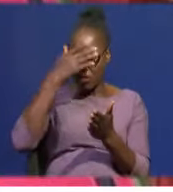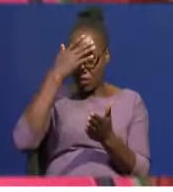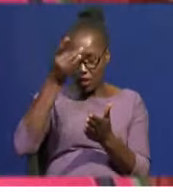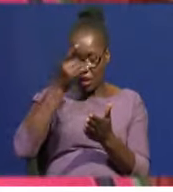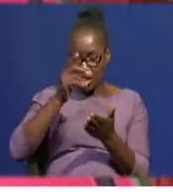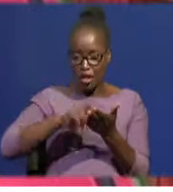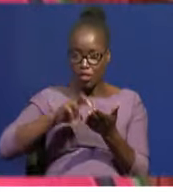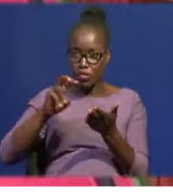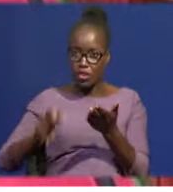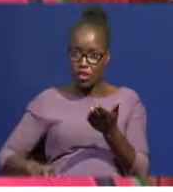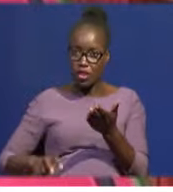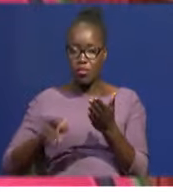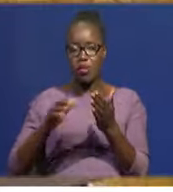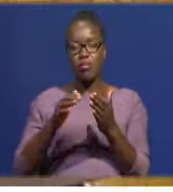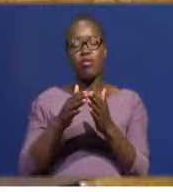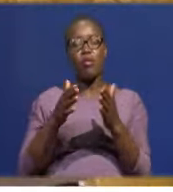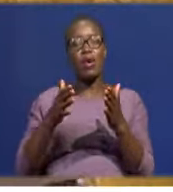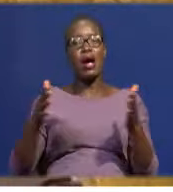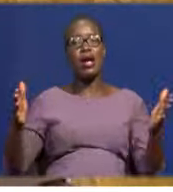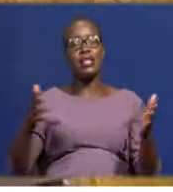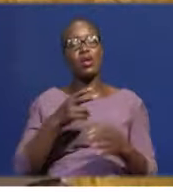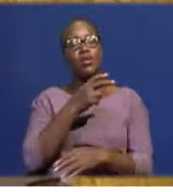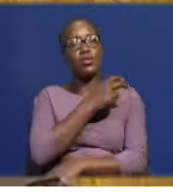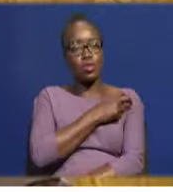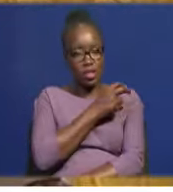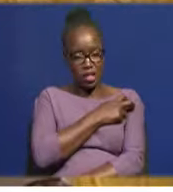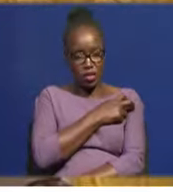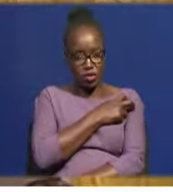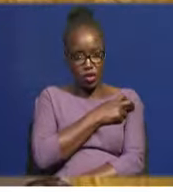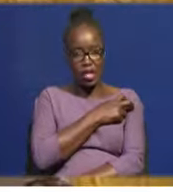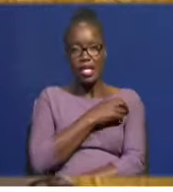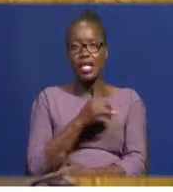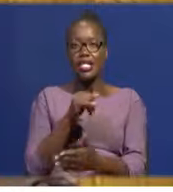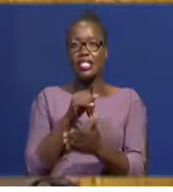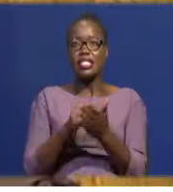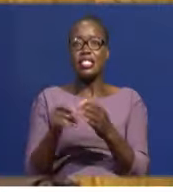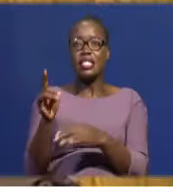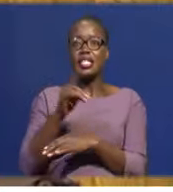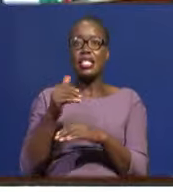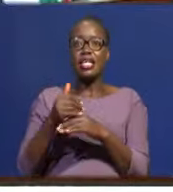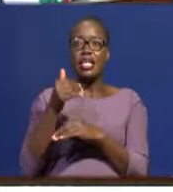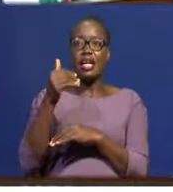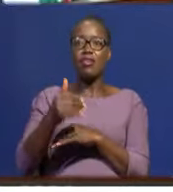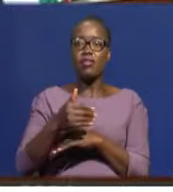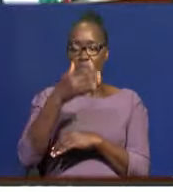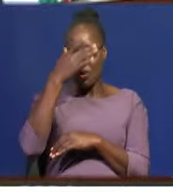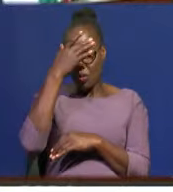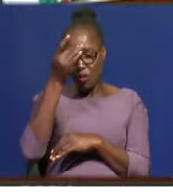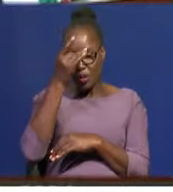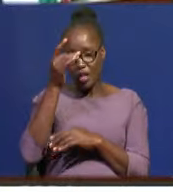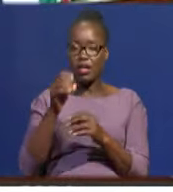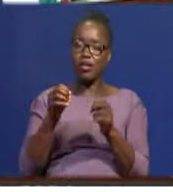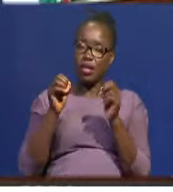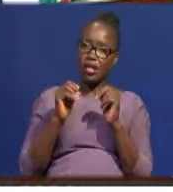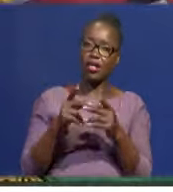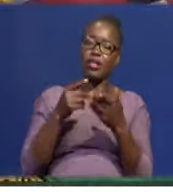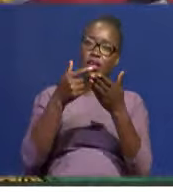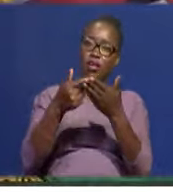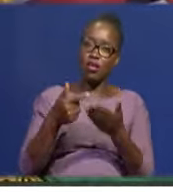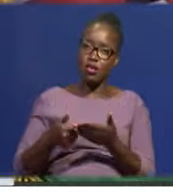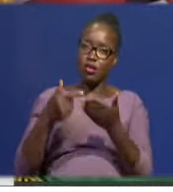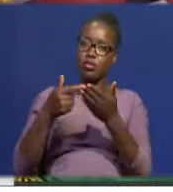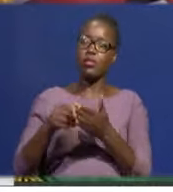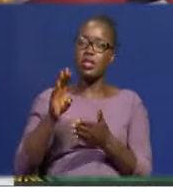down, reportedly for wider consultation. This was just a day after Speaker Moses Wetangula okayed the bill for debate.